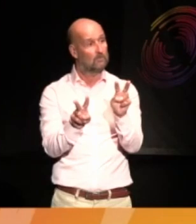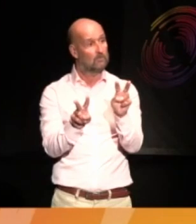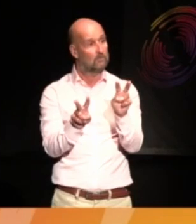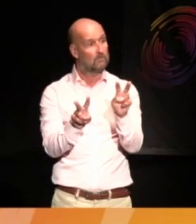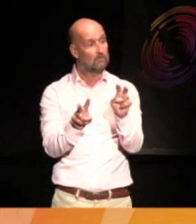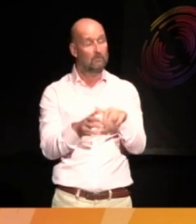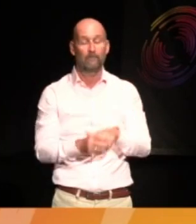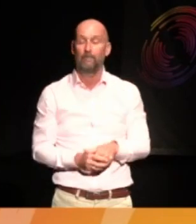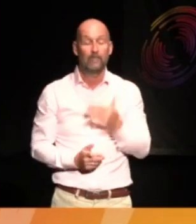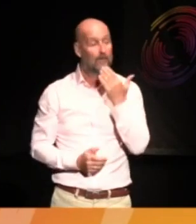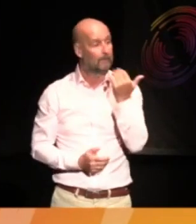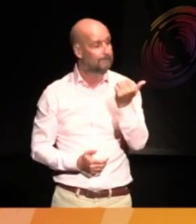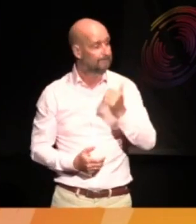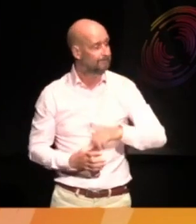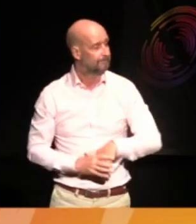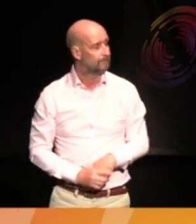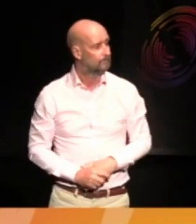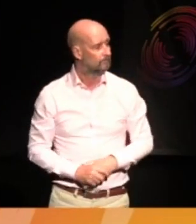Thank you.